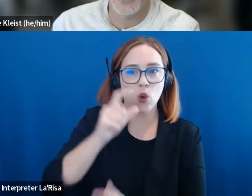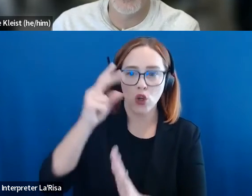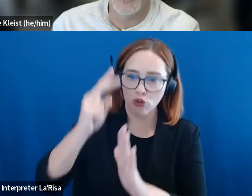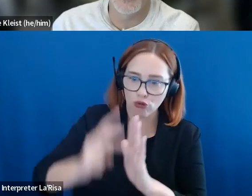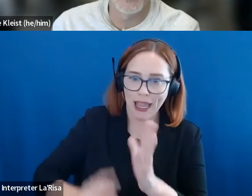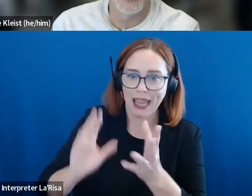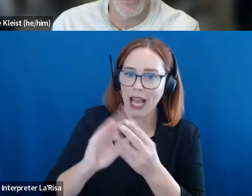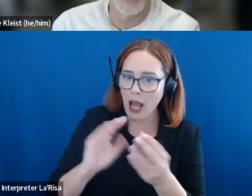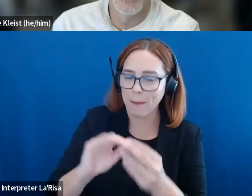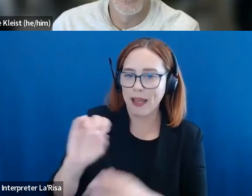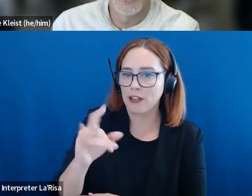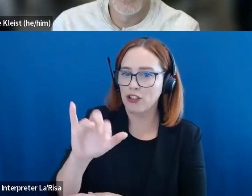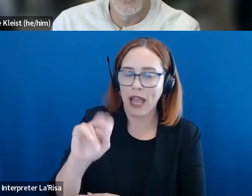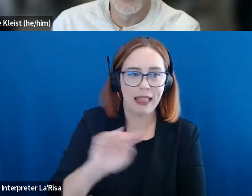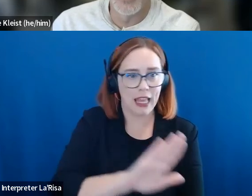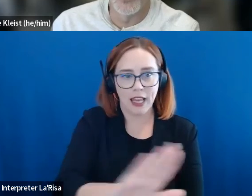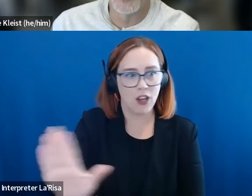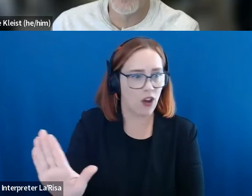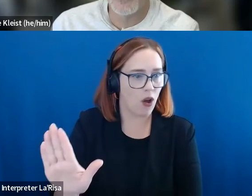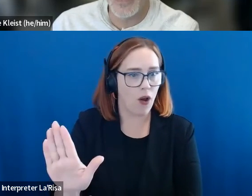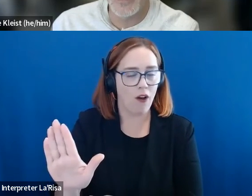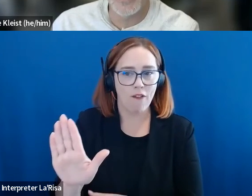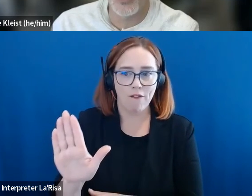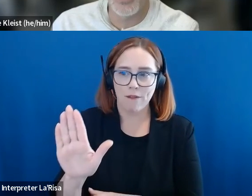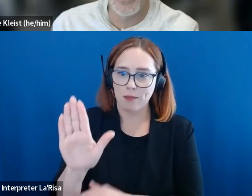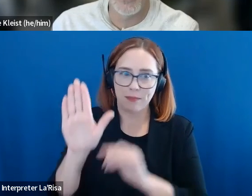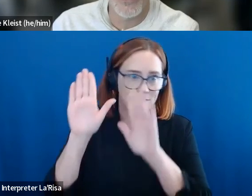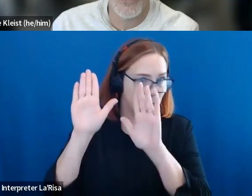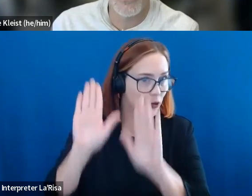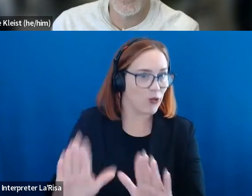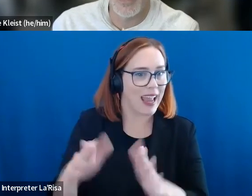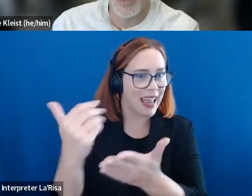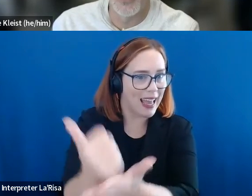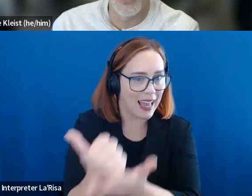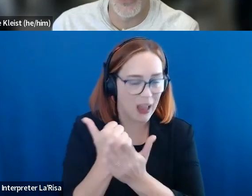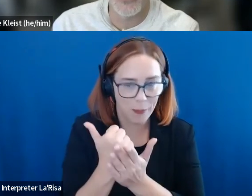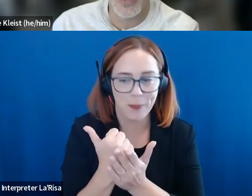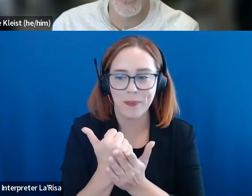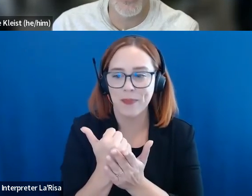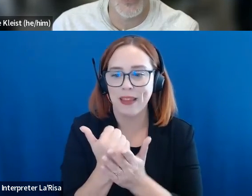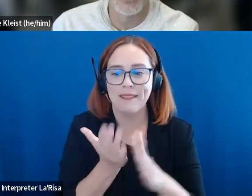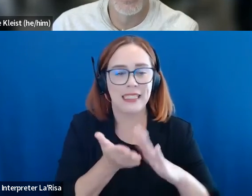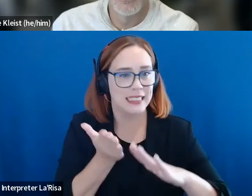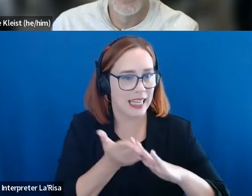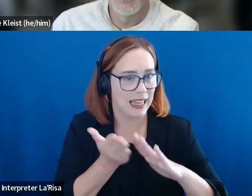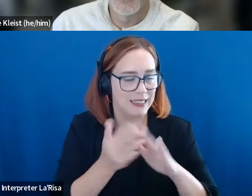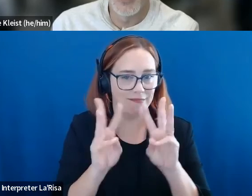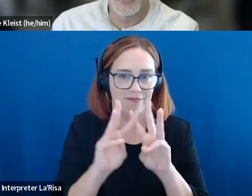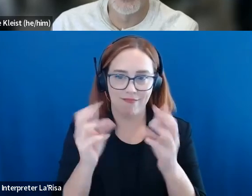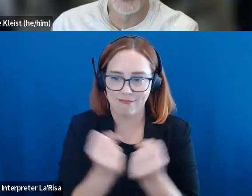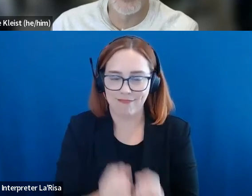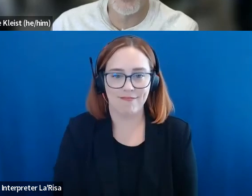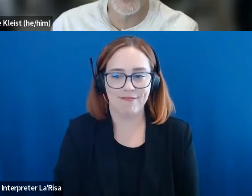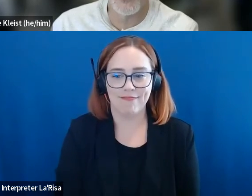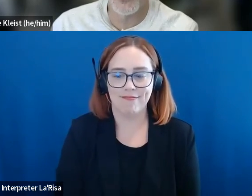Shaylin, I mean, you've been wonderful at helping us with the workshop. So we